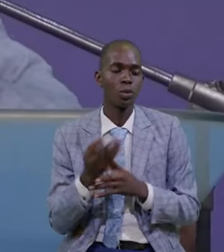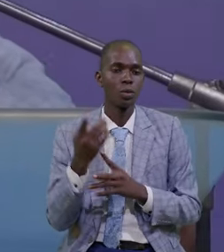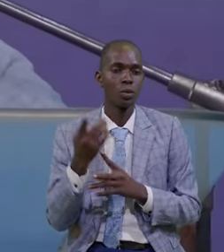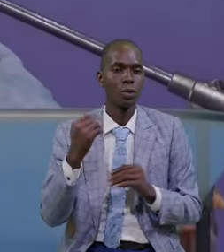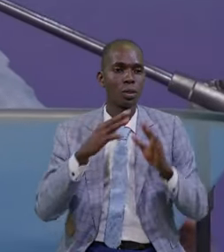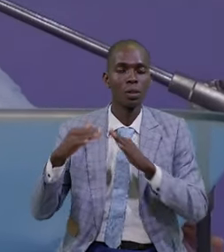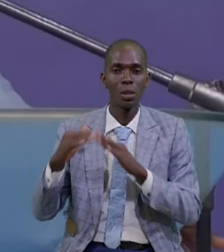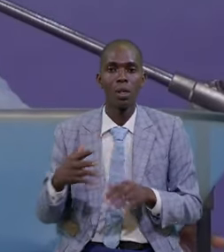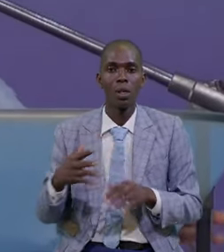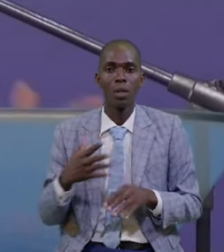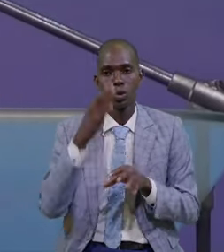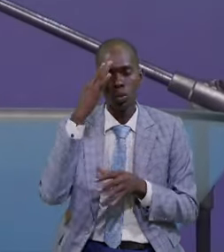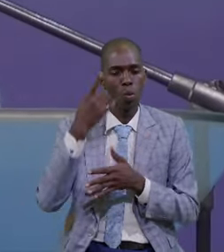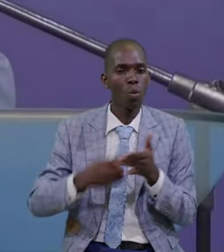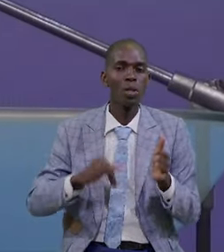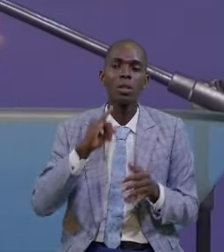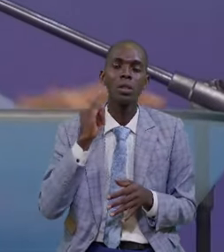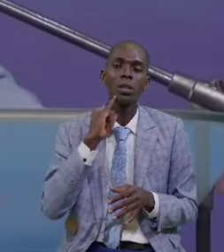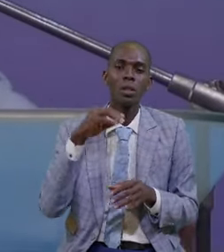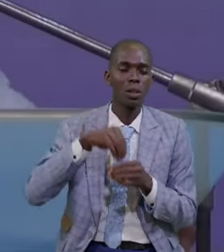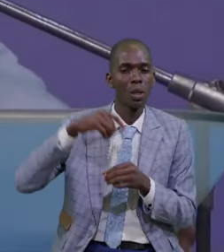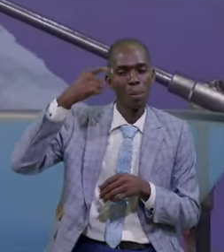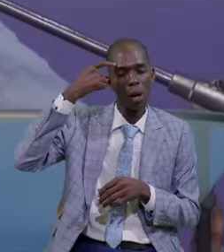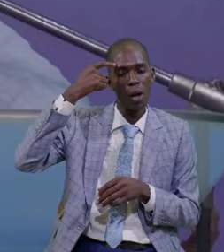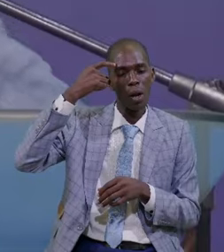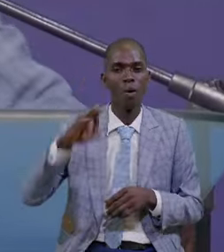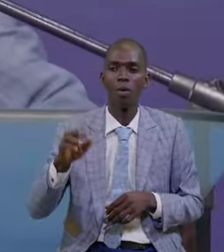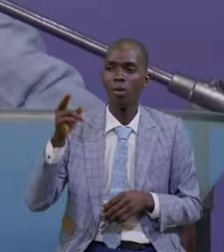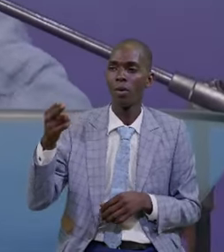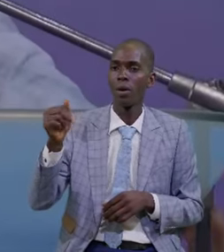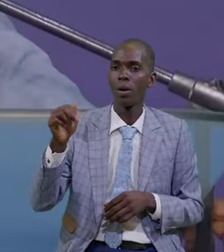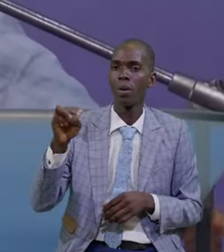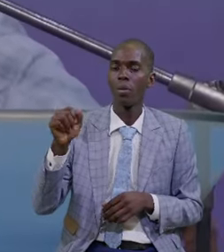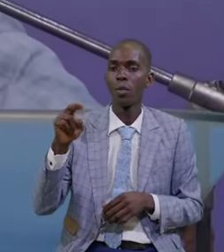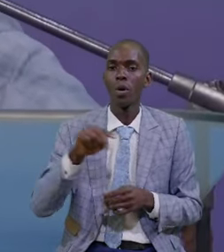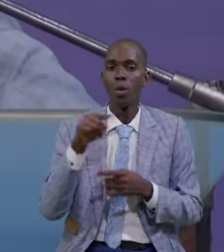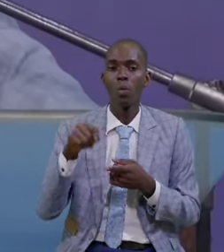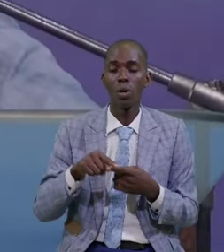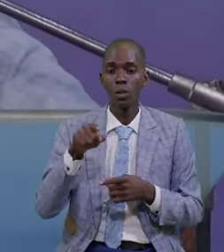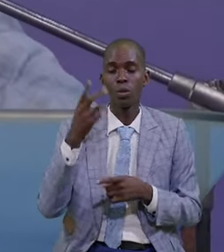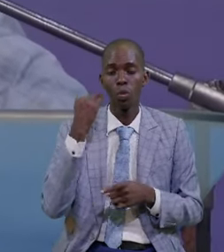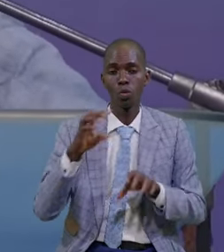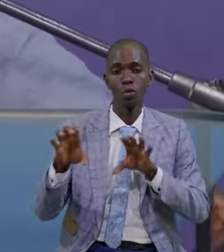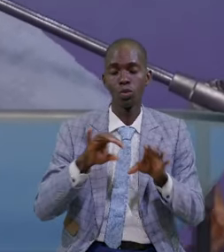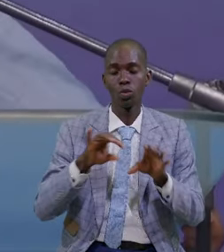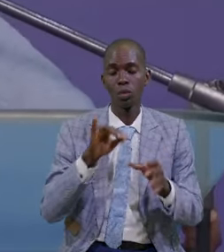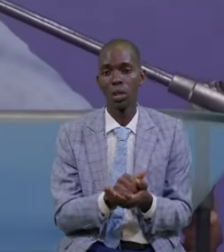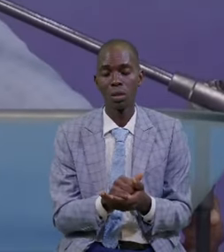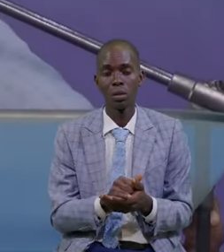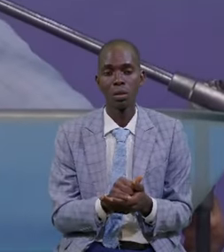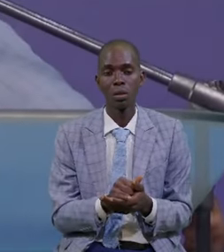that. But when you have the Holy Ghost gives us